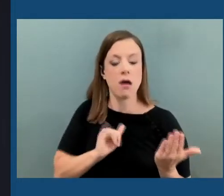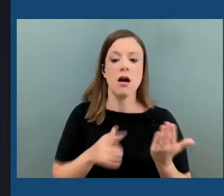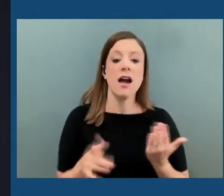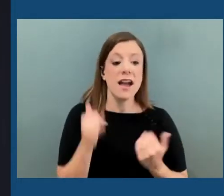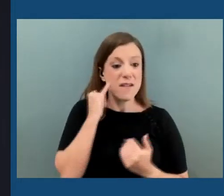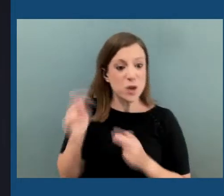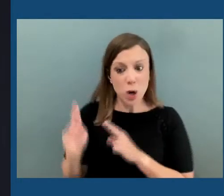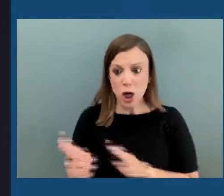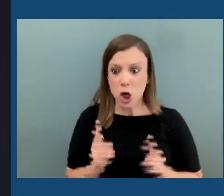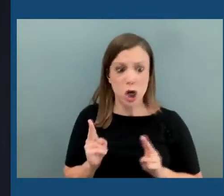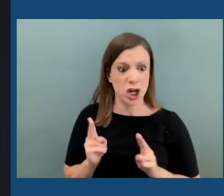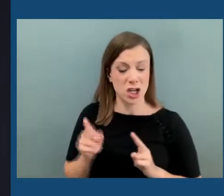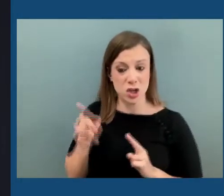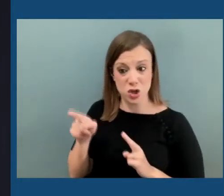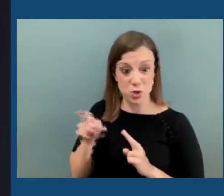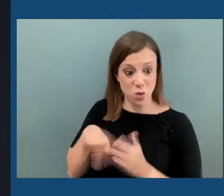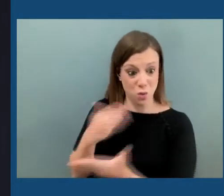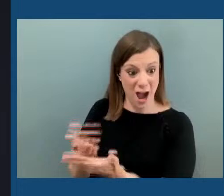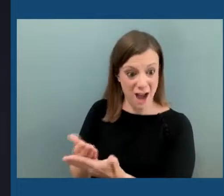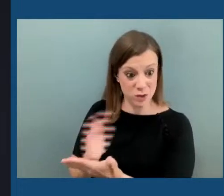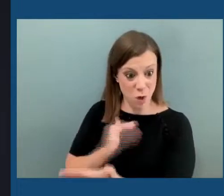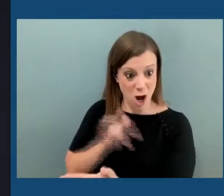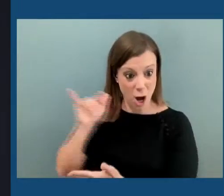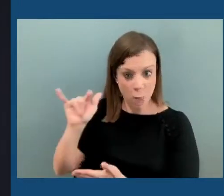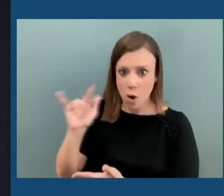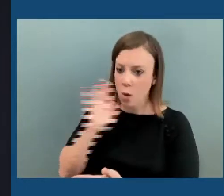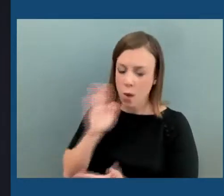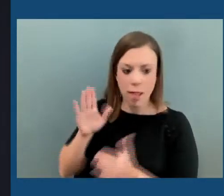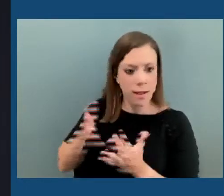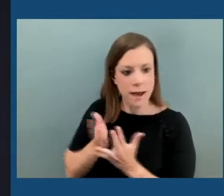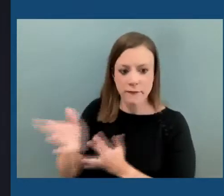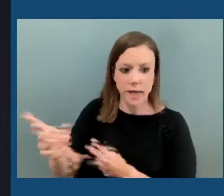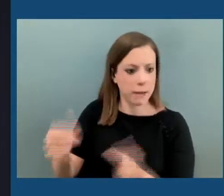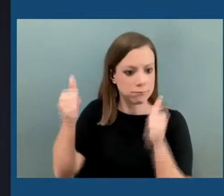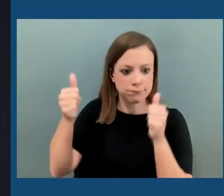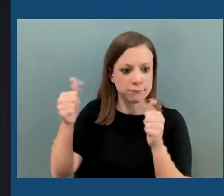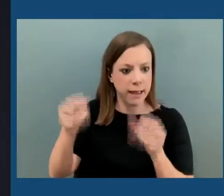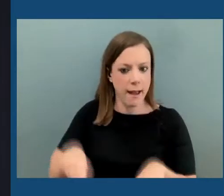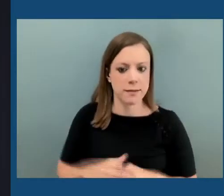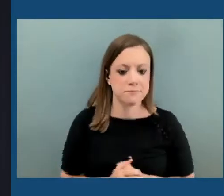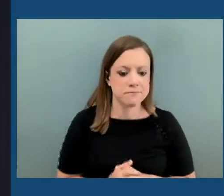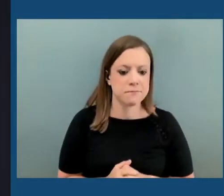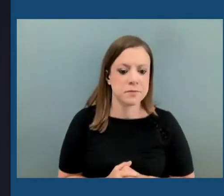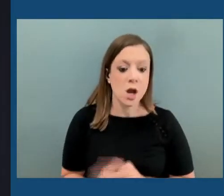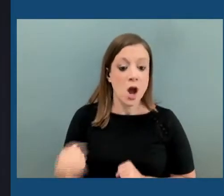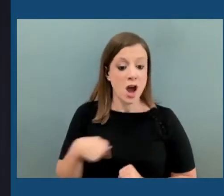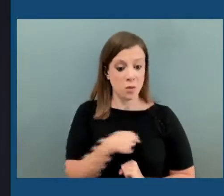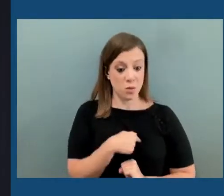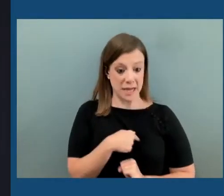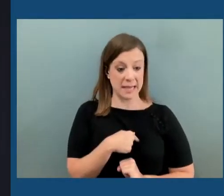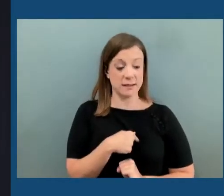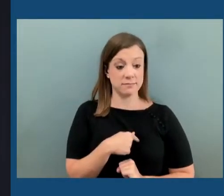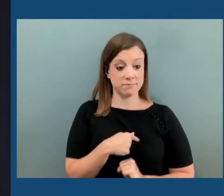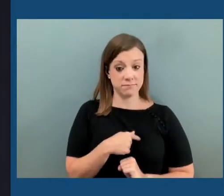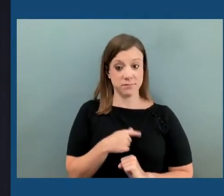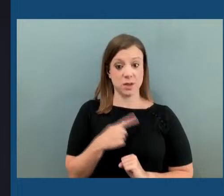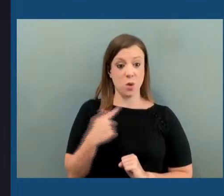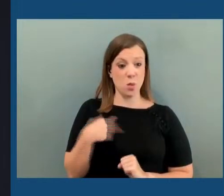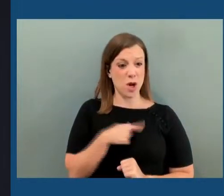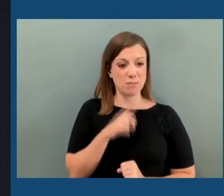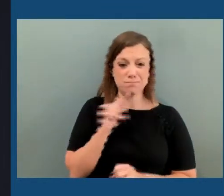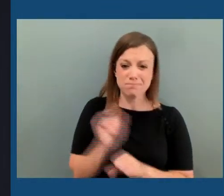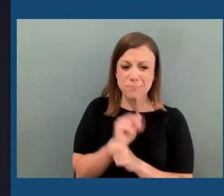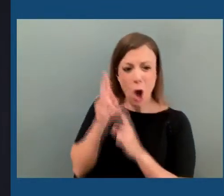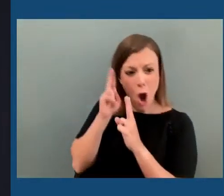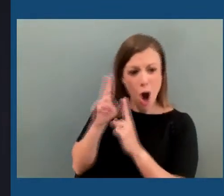going to get there even quicker. And then, as the governor mentioned as well, we're also paying tribute and honor to those